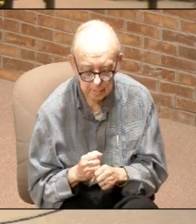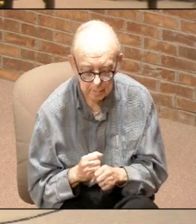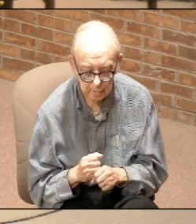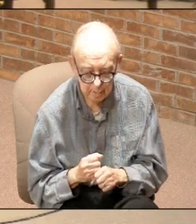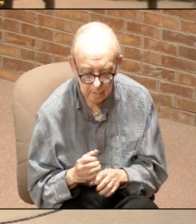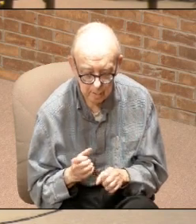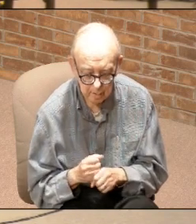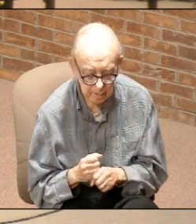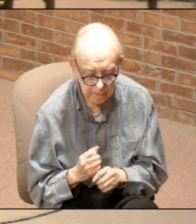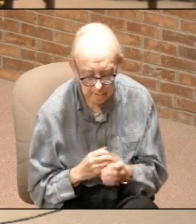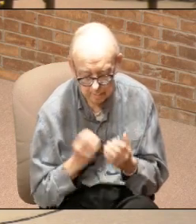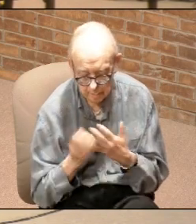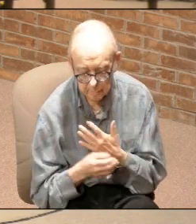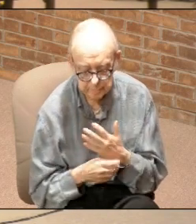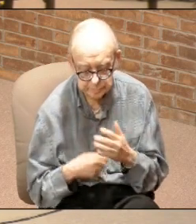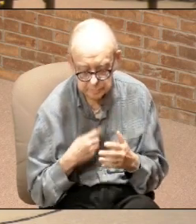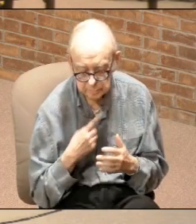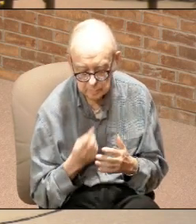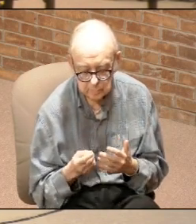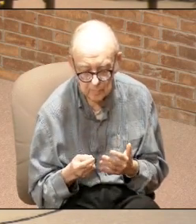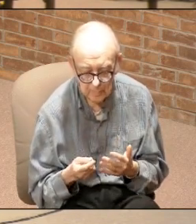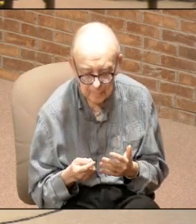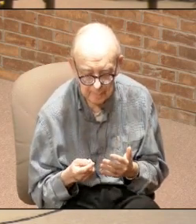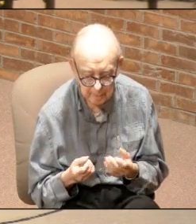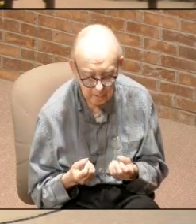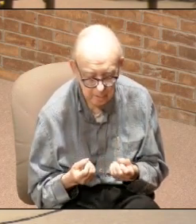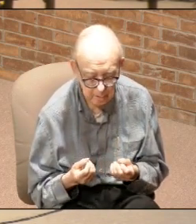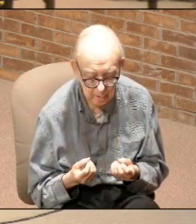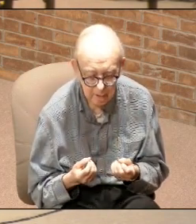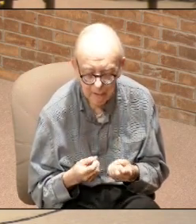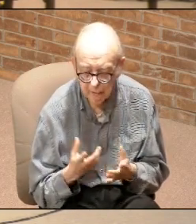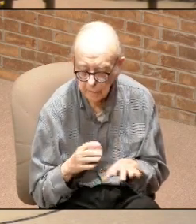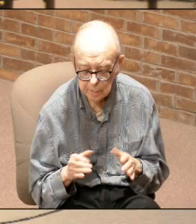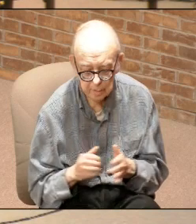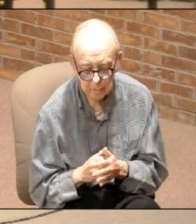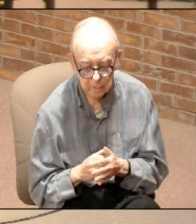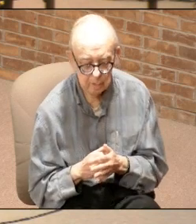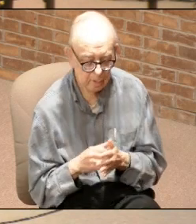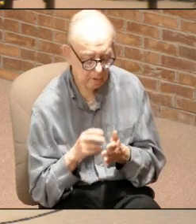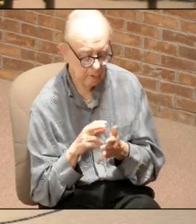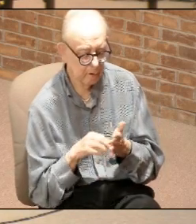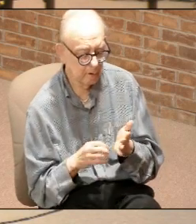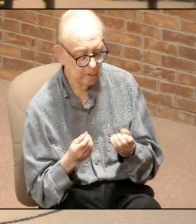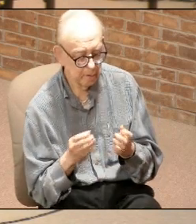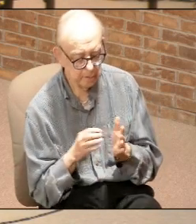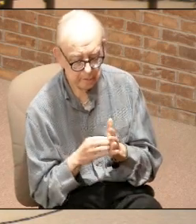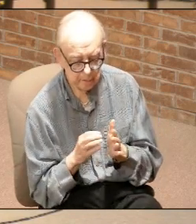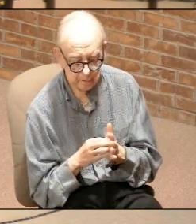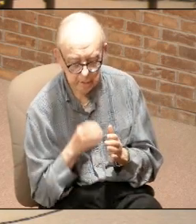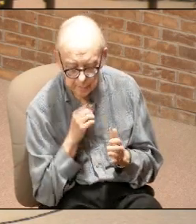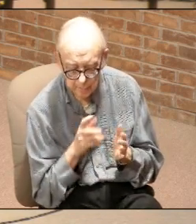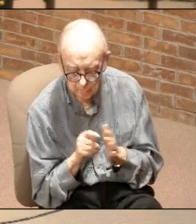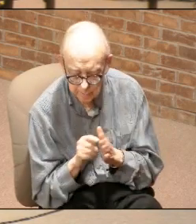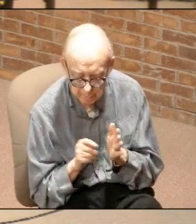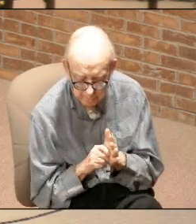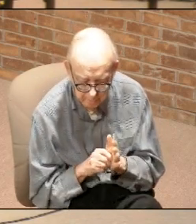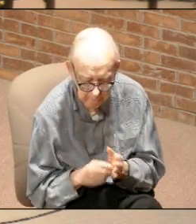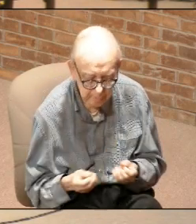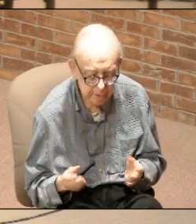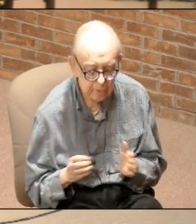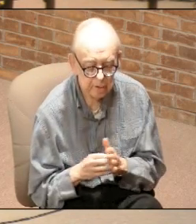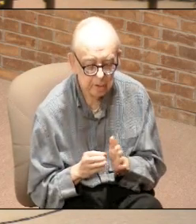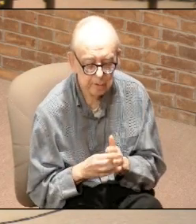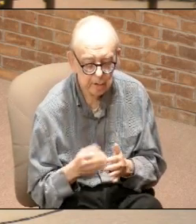can you can get a calendar and it'll tell you uh you know how do you want to do it read this many chapters in the old testament and this many